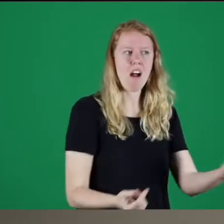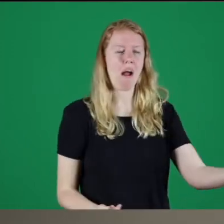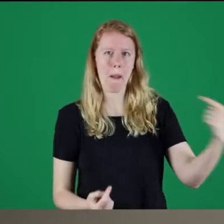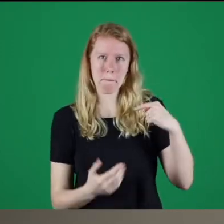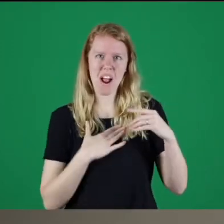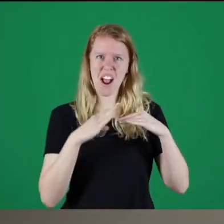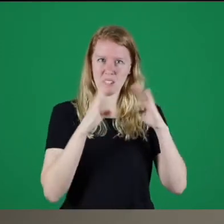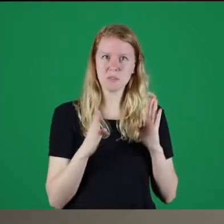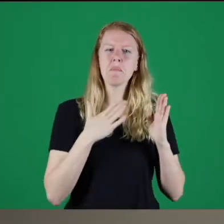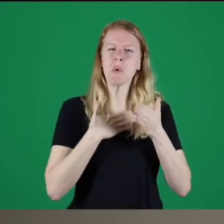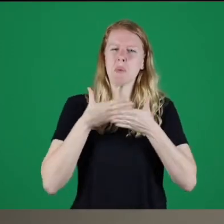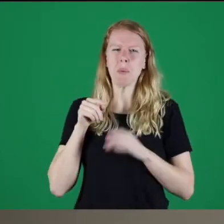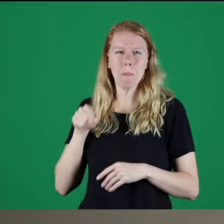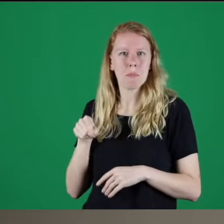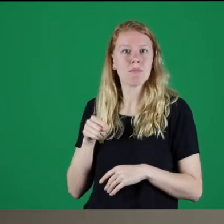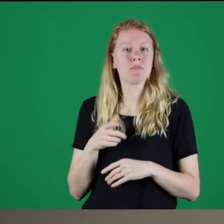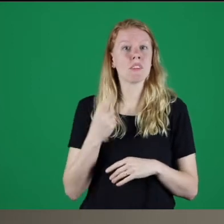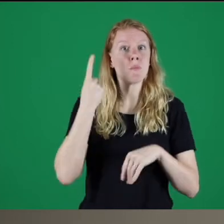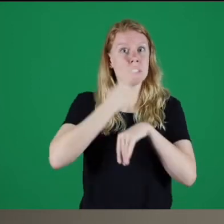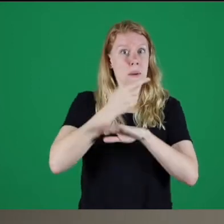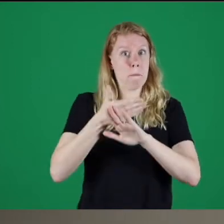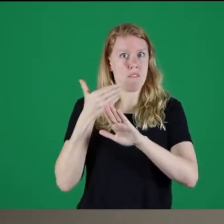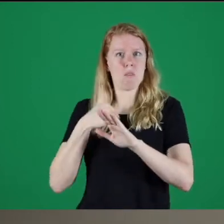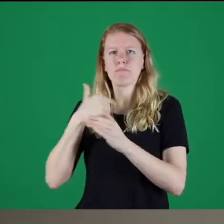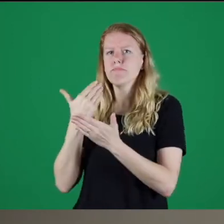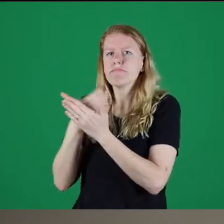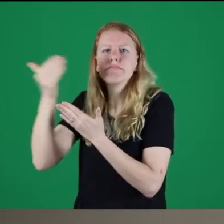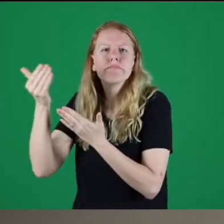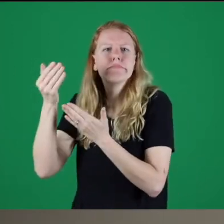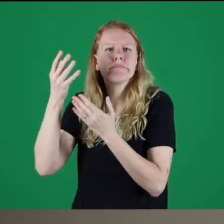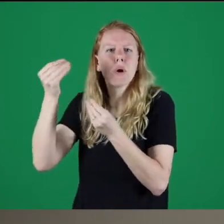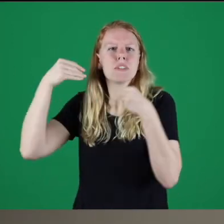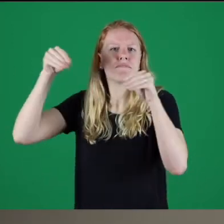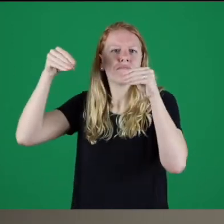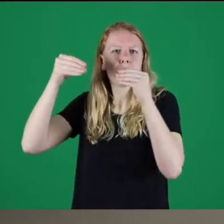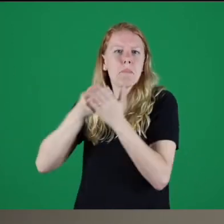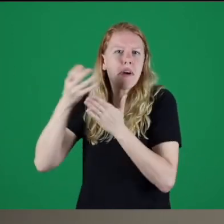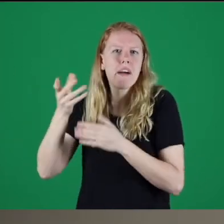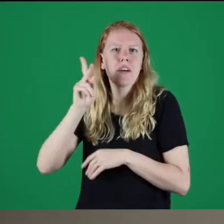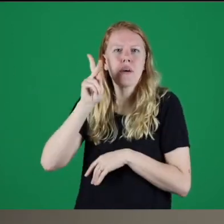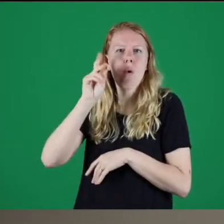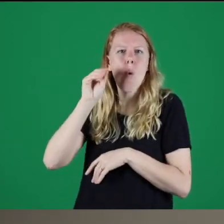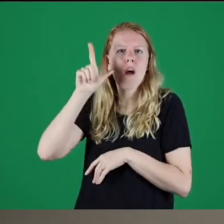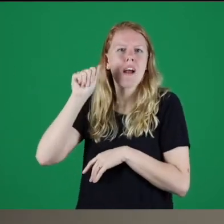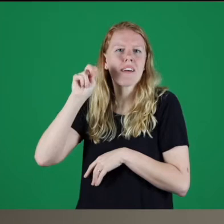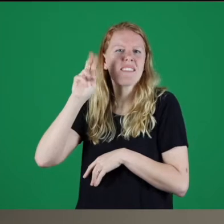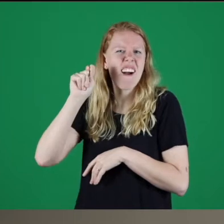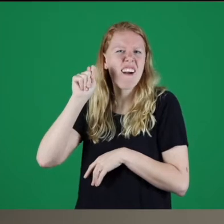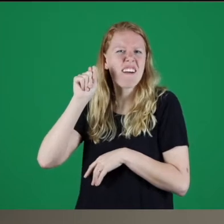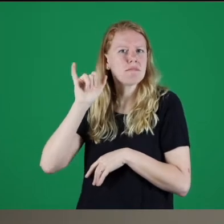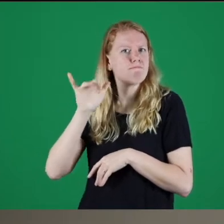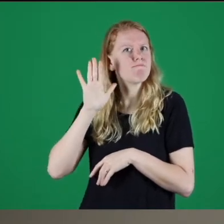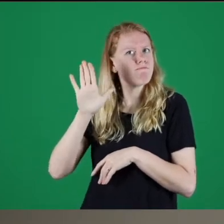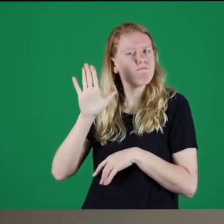But the day before, I went to the market and I bought some traditional kola nuts. It's an offering that you give elders when you visit